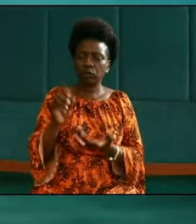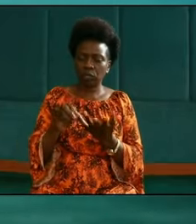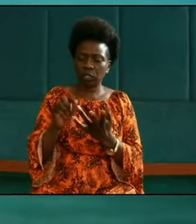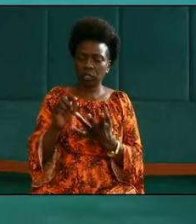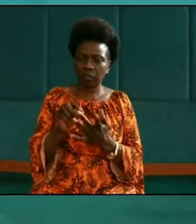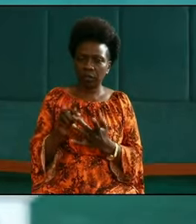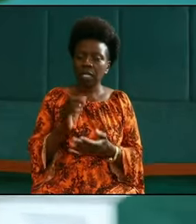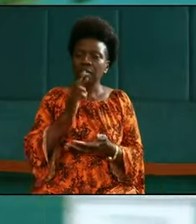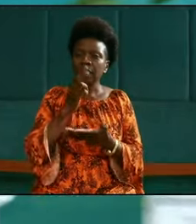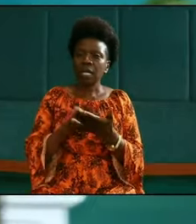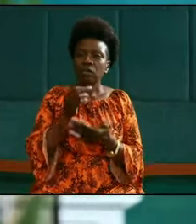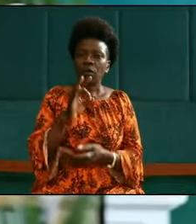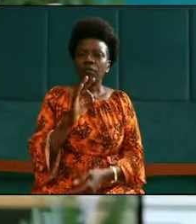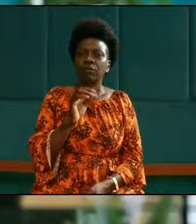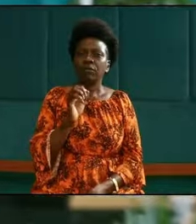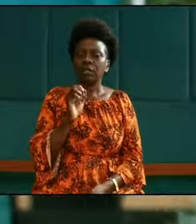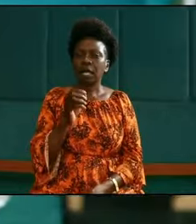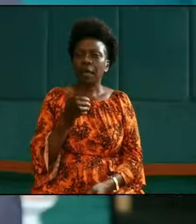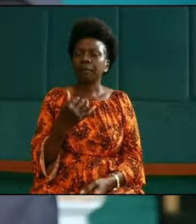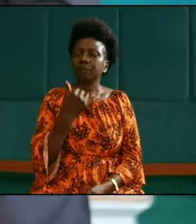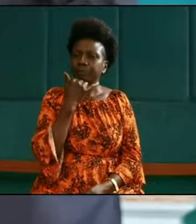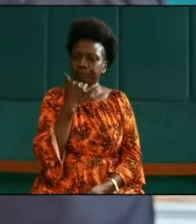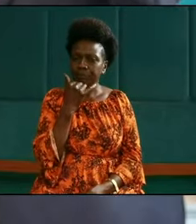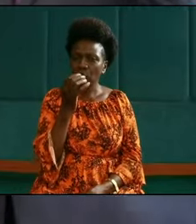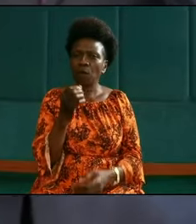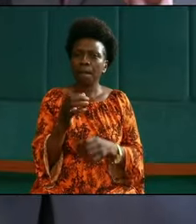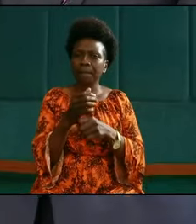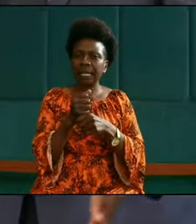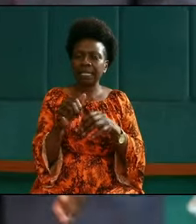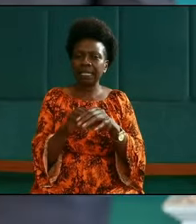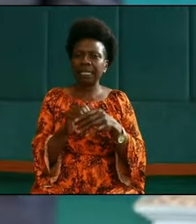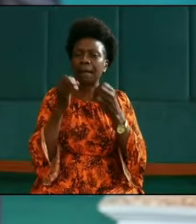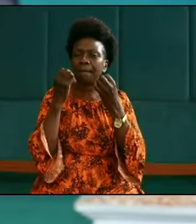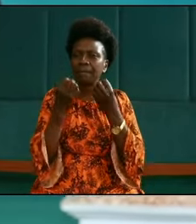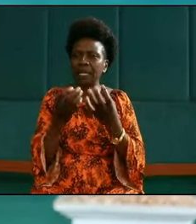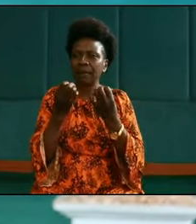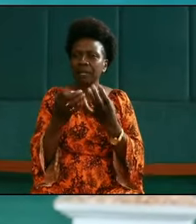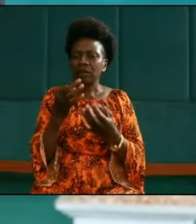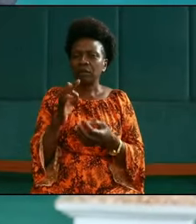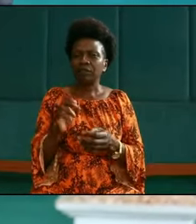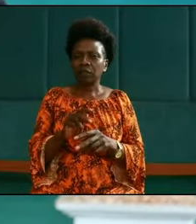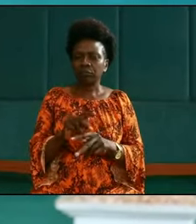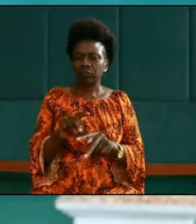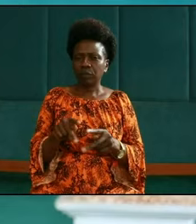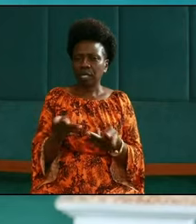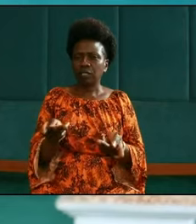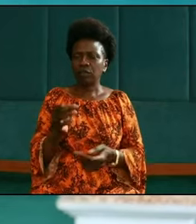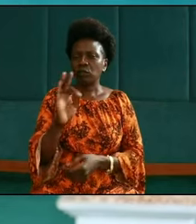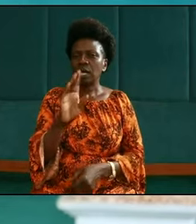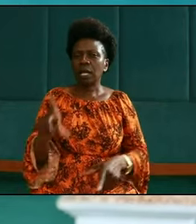consequences of the mistakes you have made in many of the areas of your